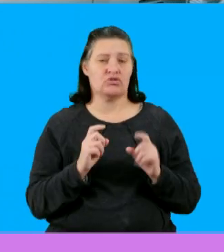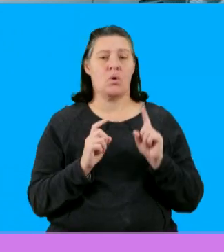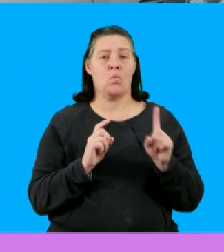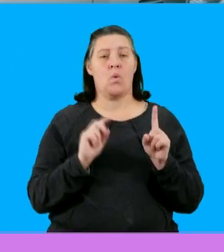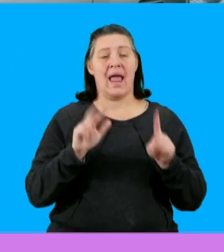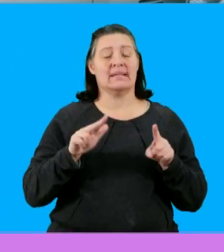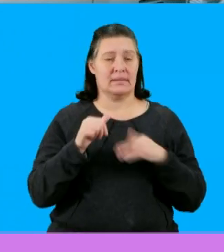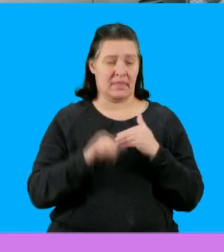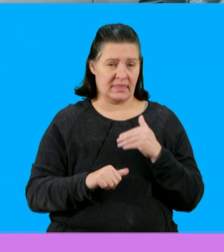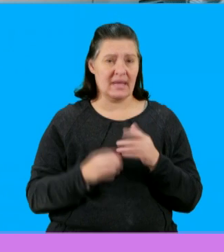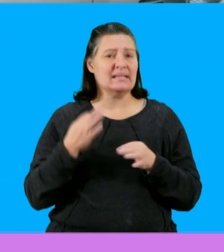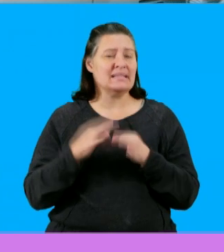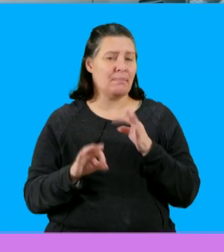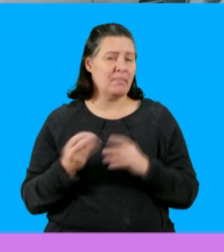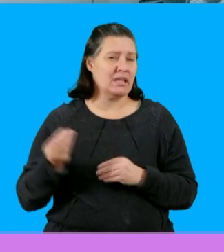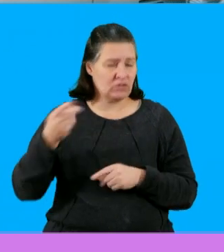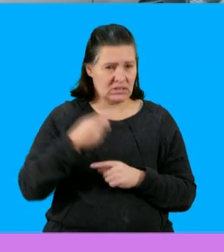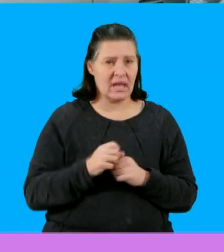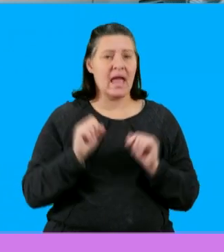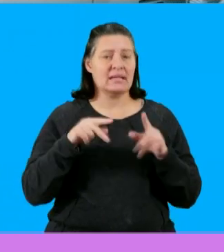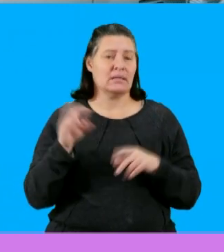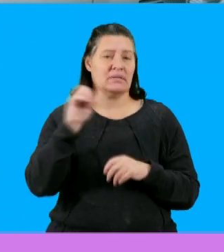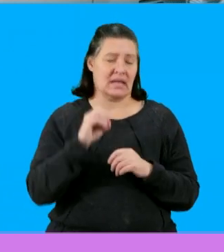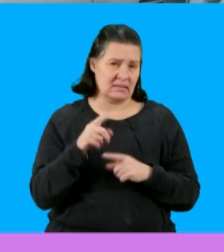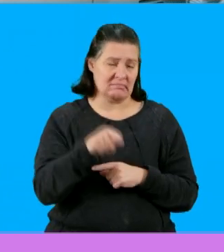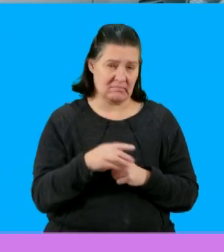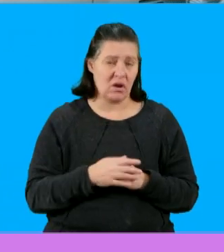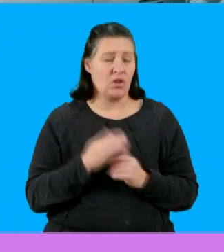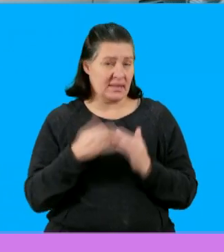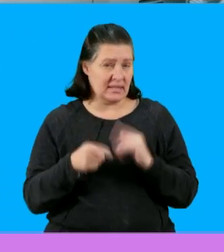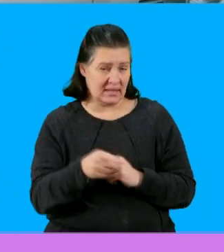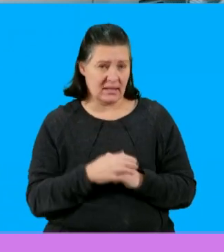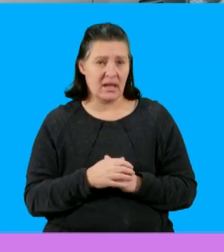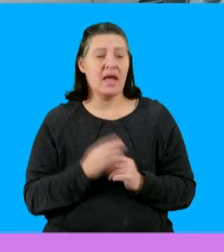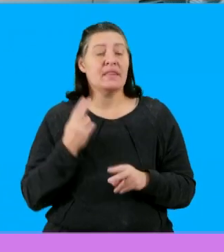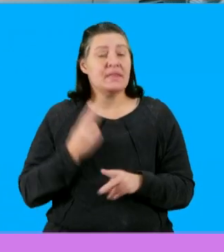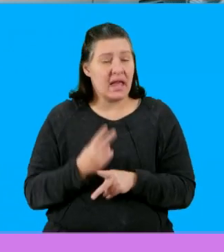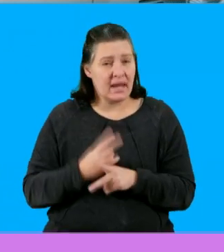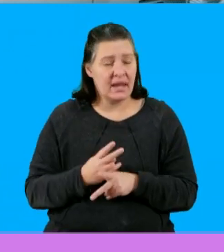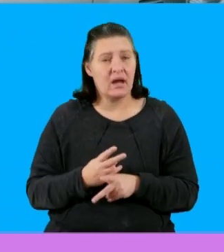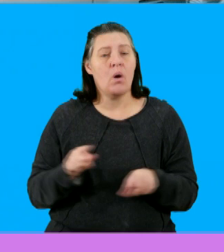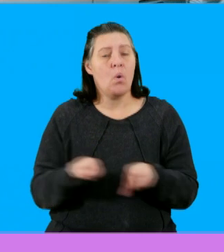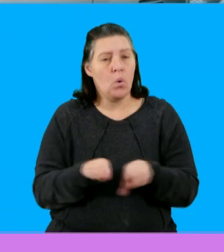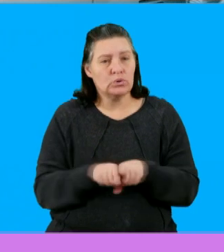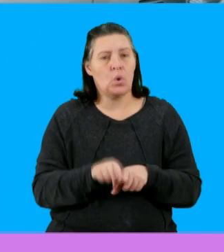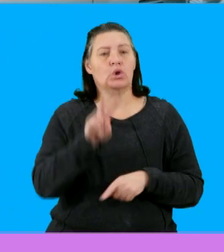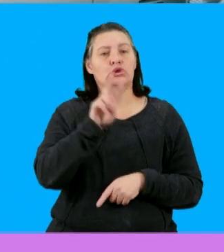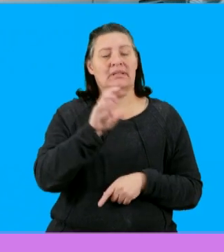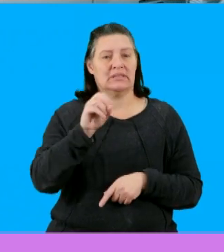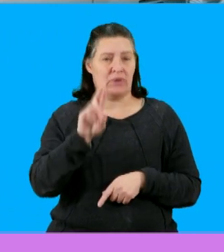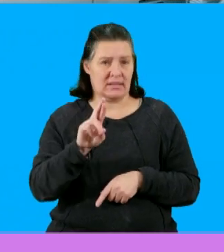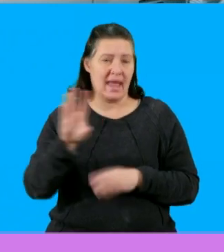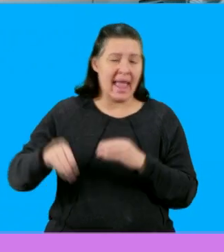months. Simple interest at 18% per annum will be charged on this deal. Then there's also a 20